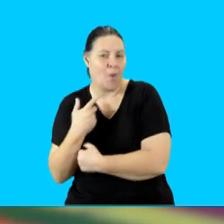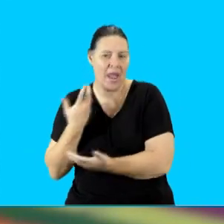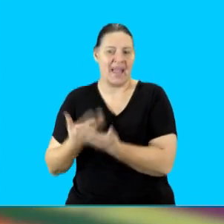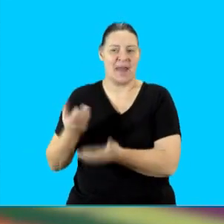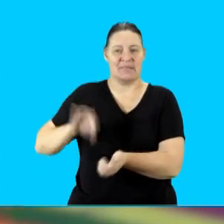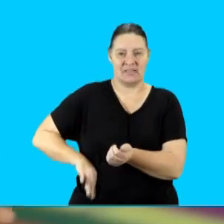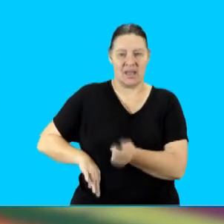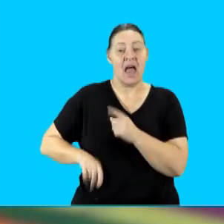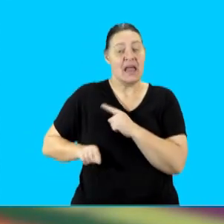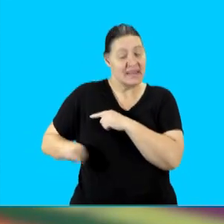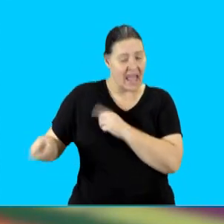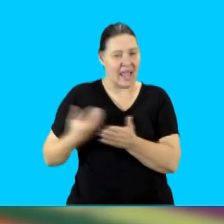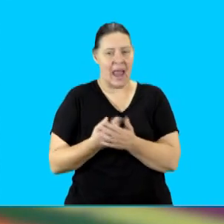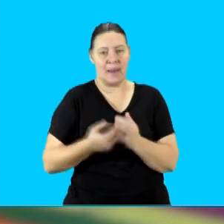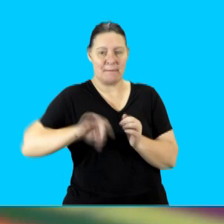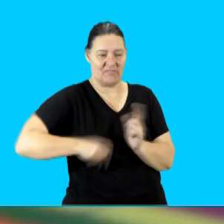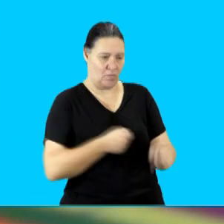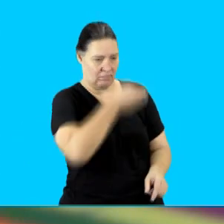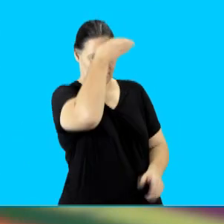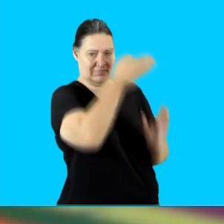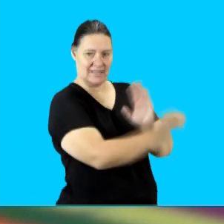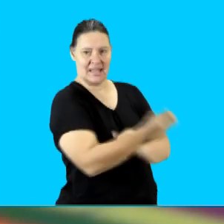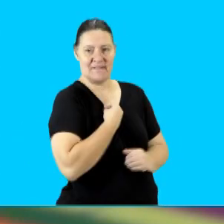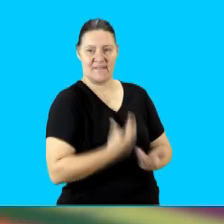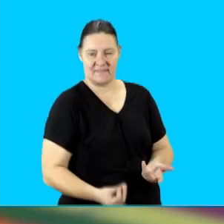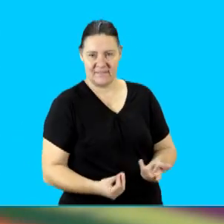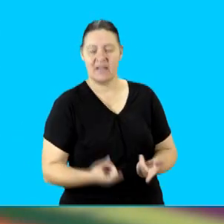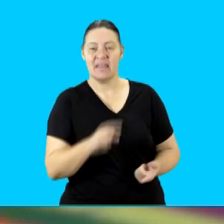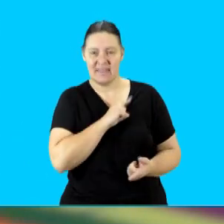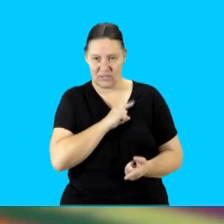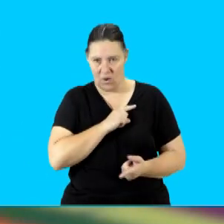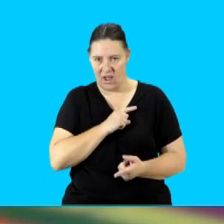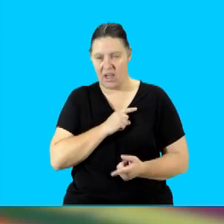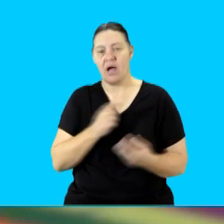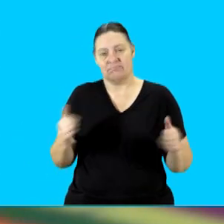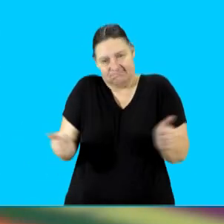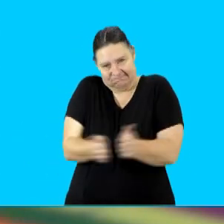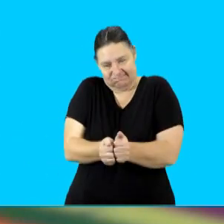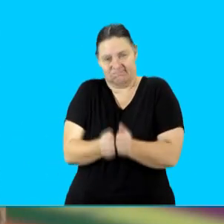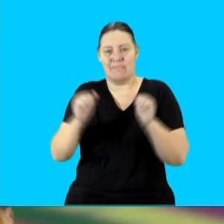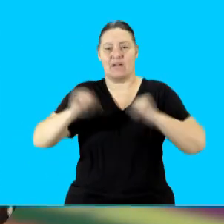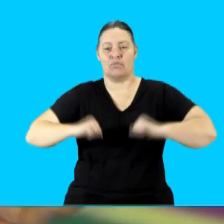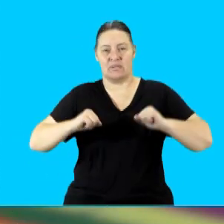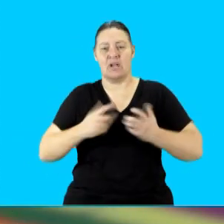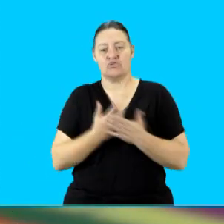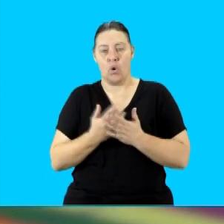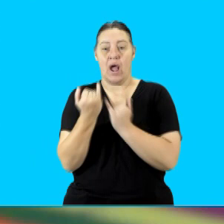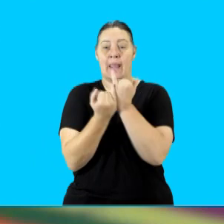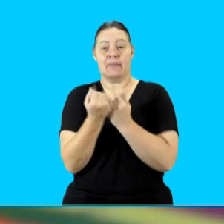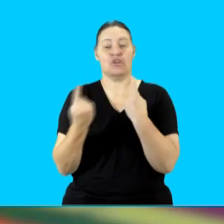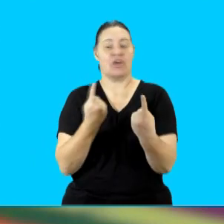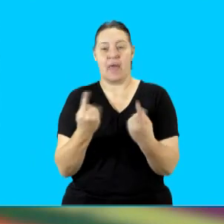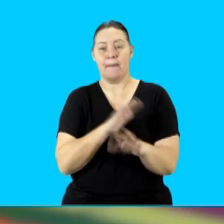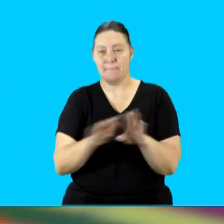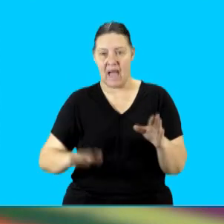benefit the expertise. So it's very important that we come to terms to partnership agreements, so that we cannot compete against